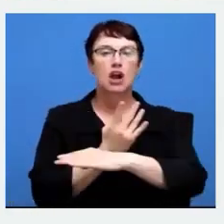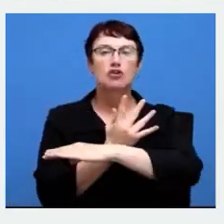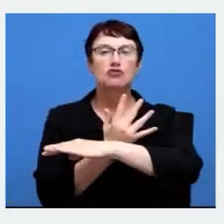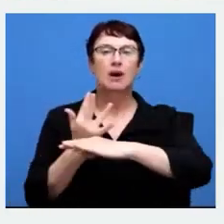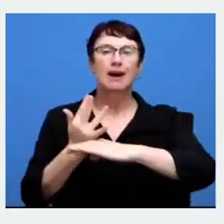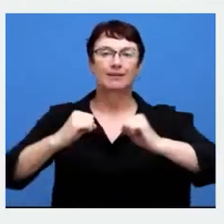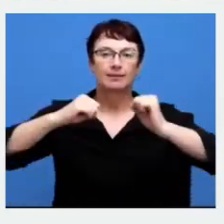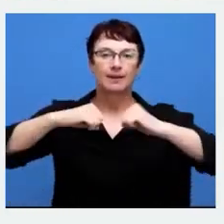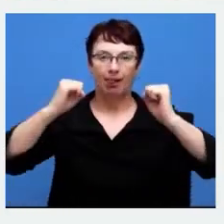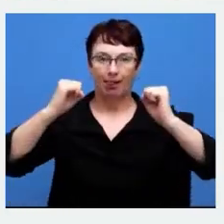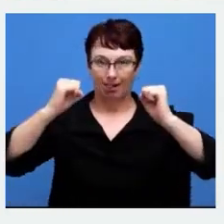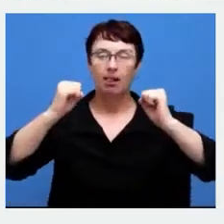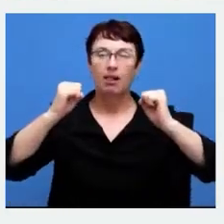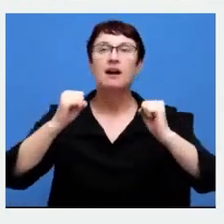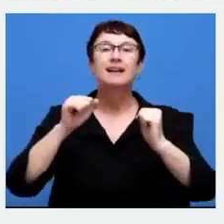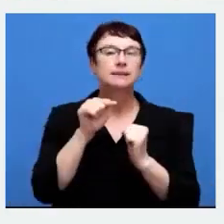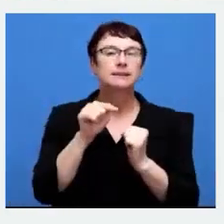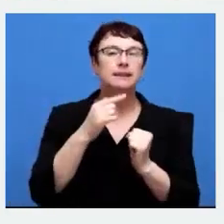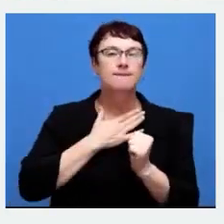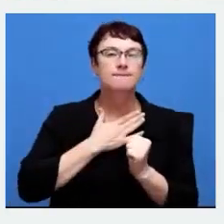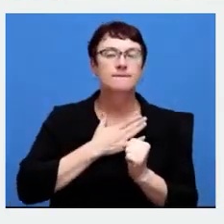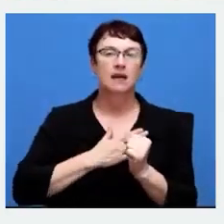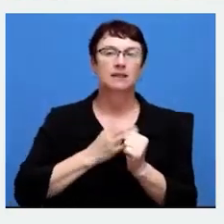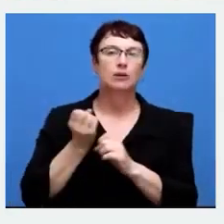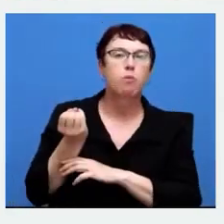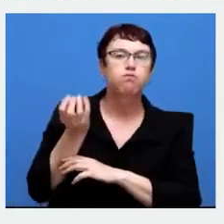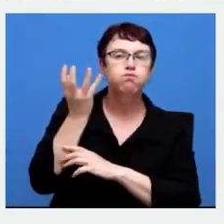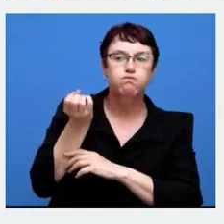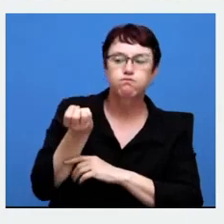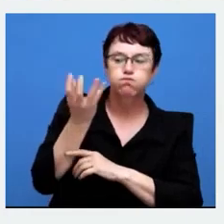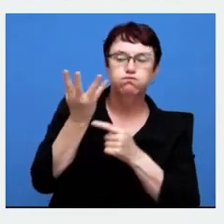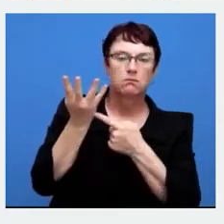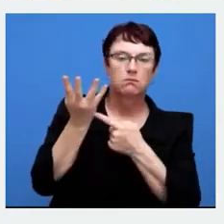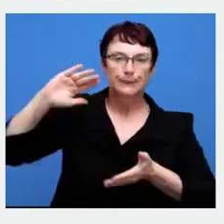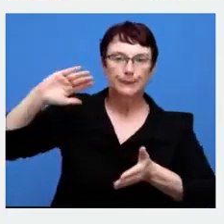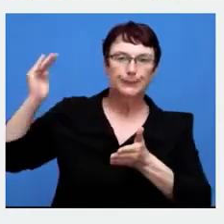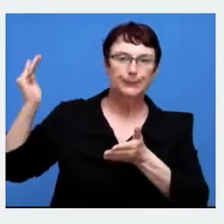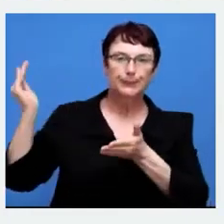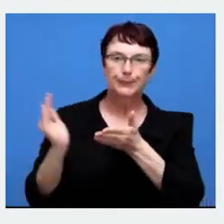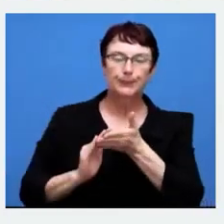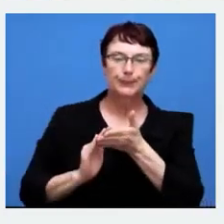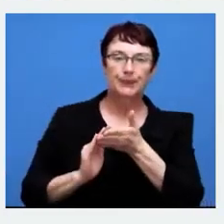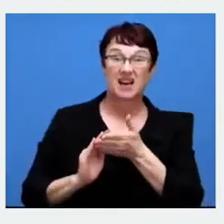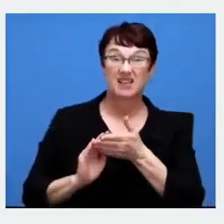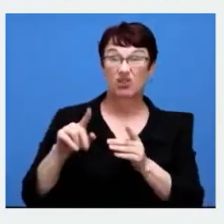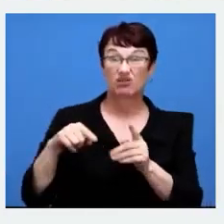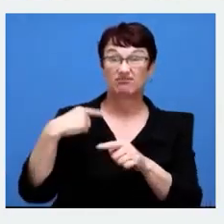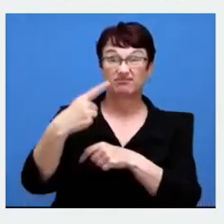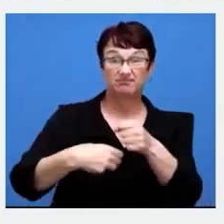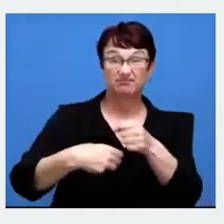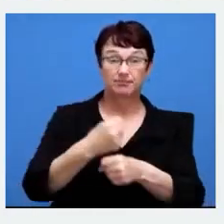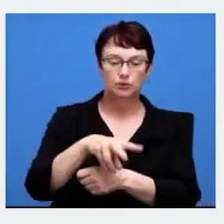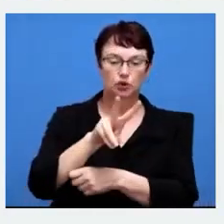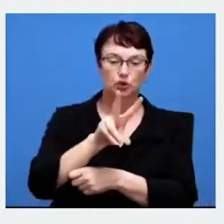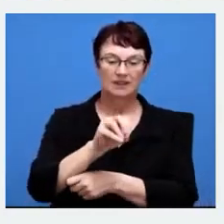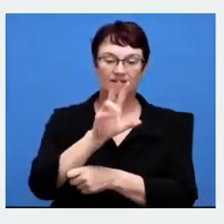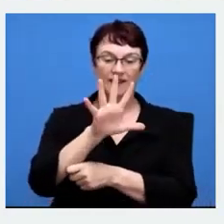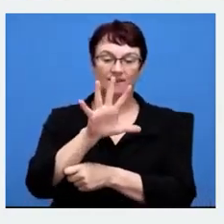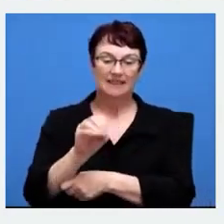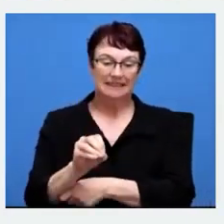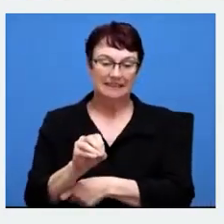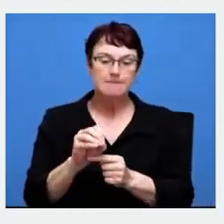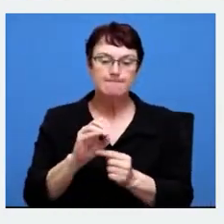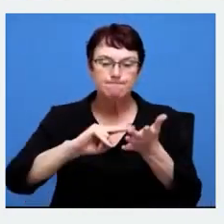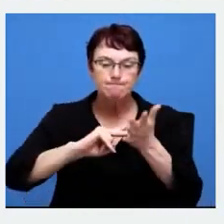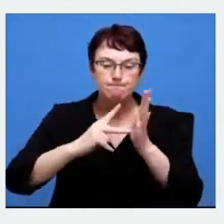reach net zero emissions by 2050 while promising economic growth decoupled from resource use. And it also wants